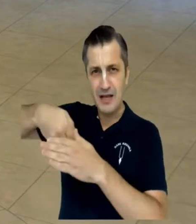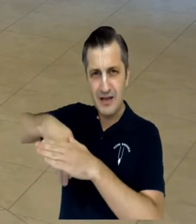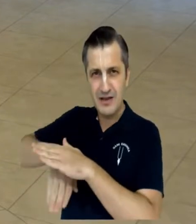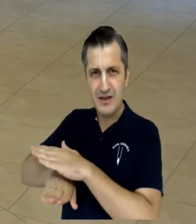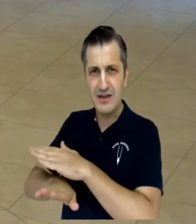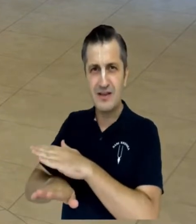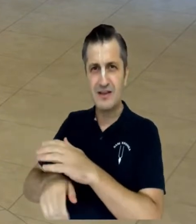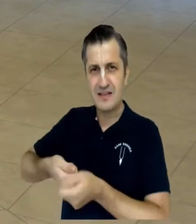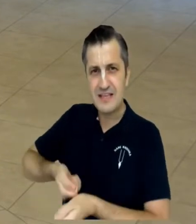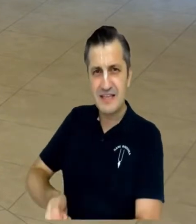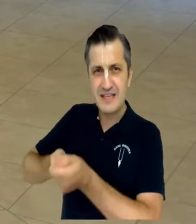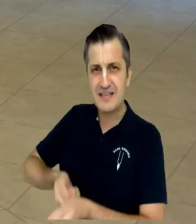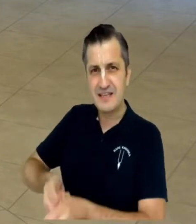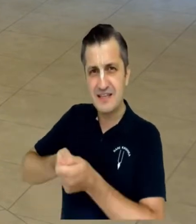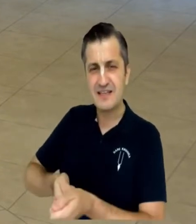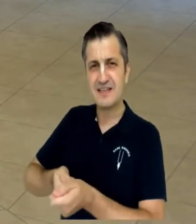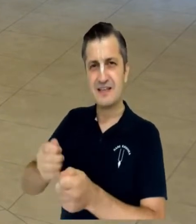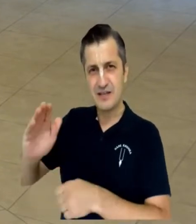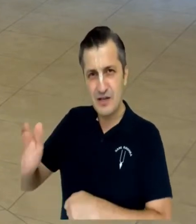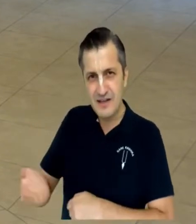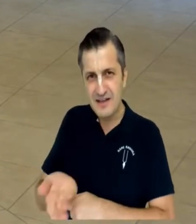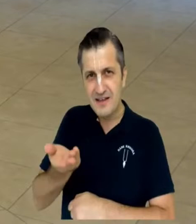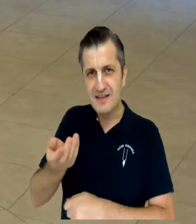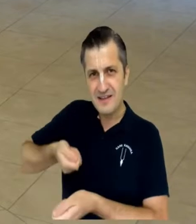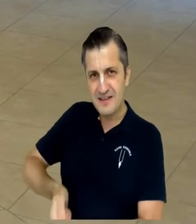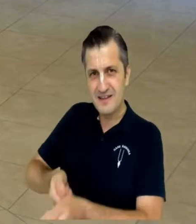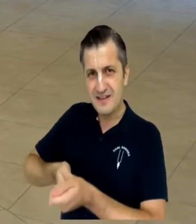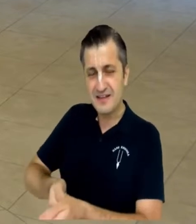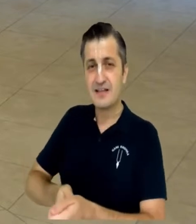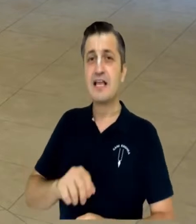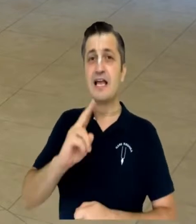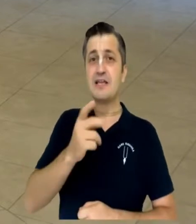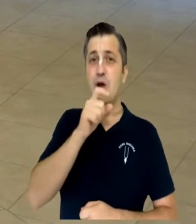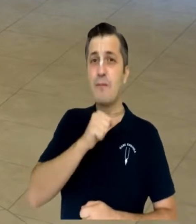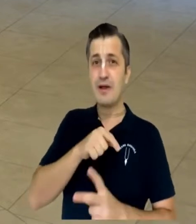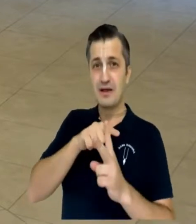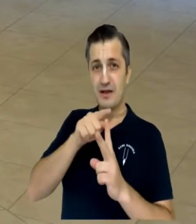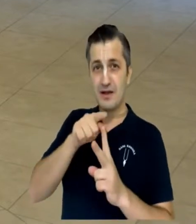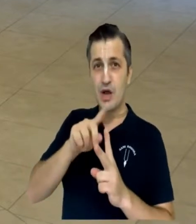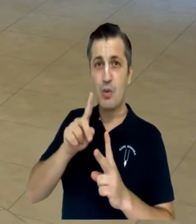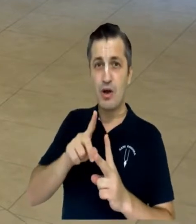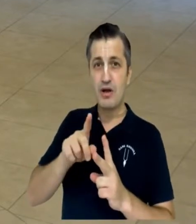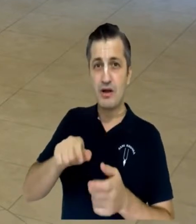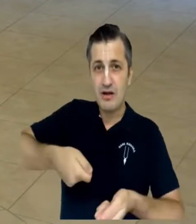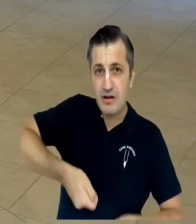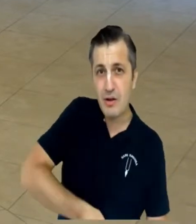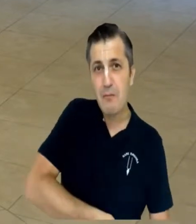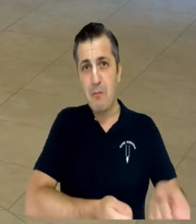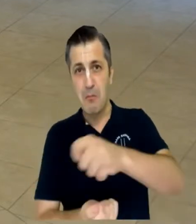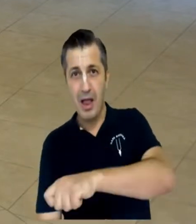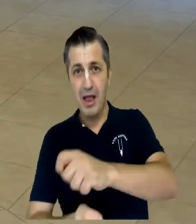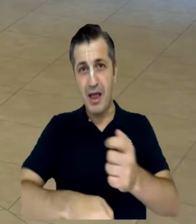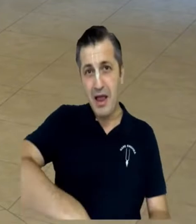the earth and the mud on the side. And then the second person was taking that same earth and that